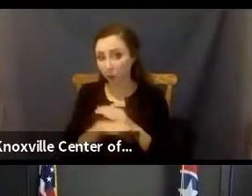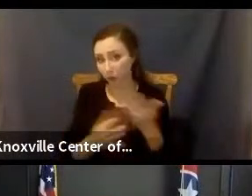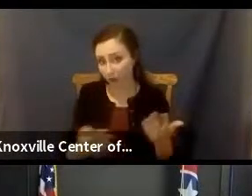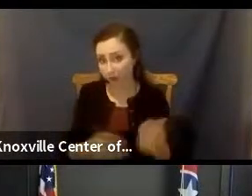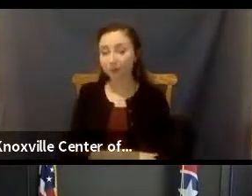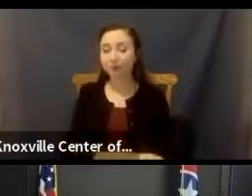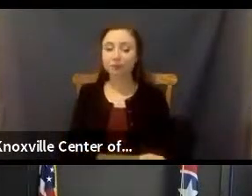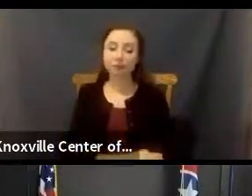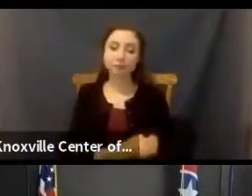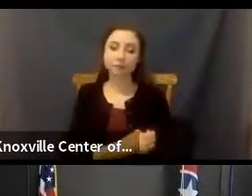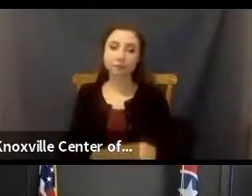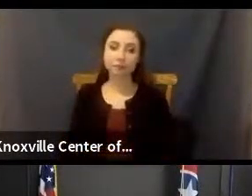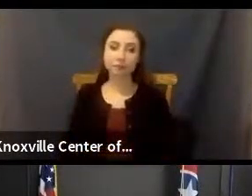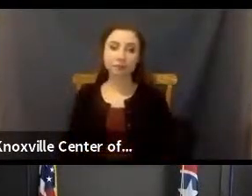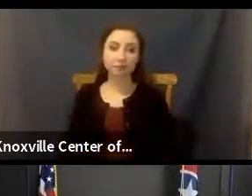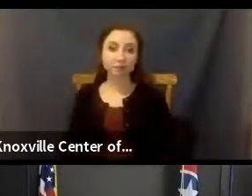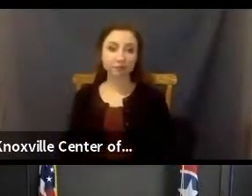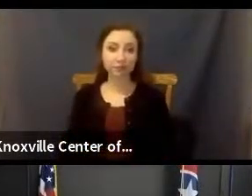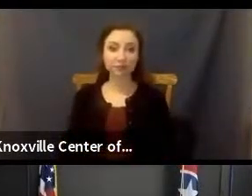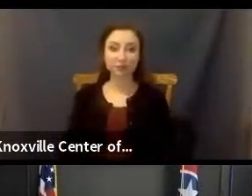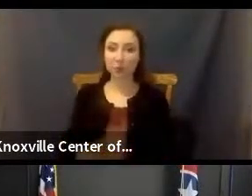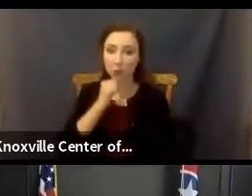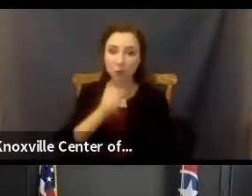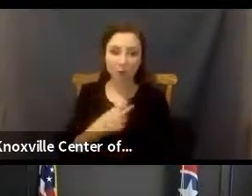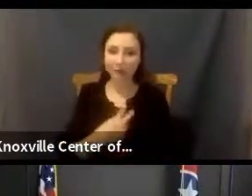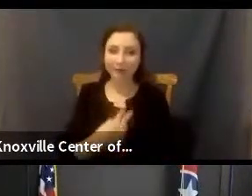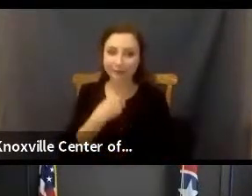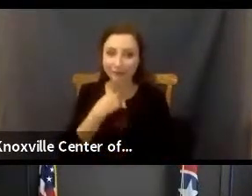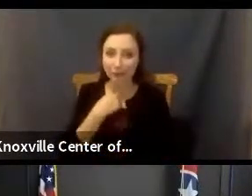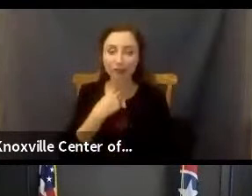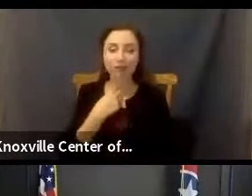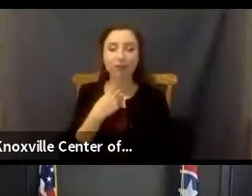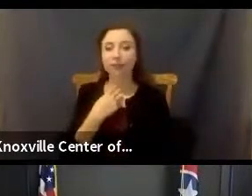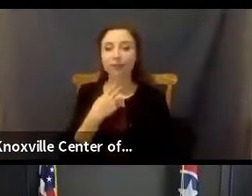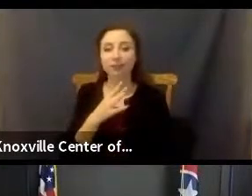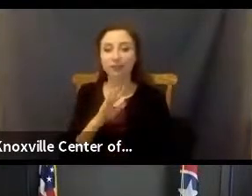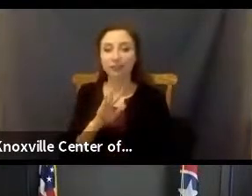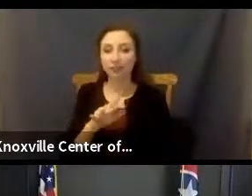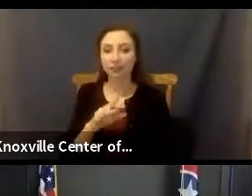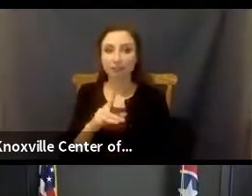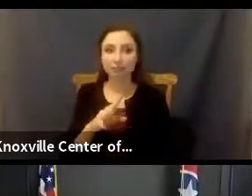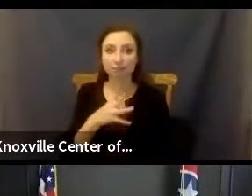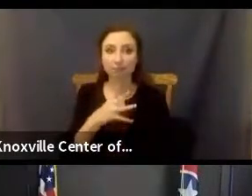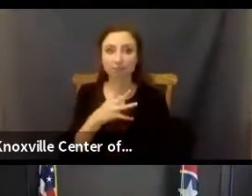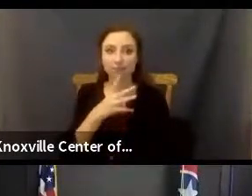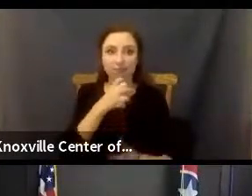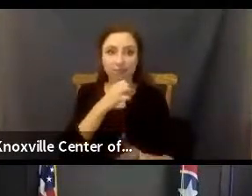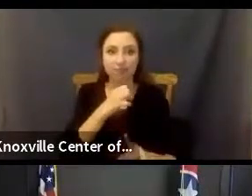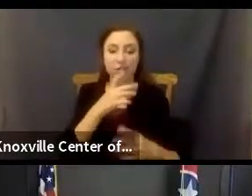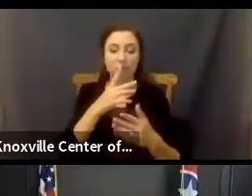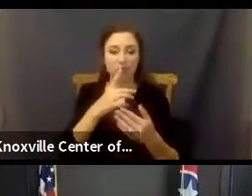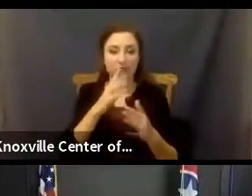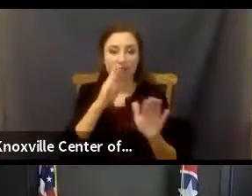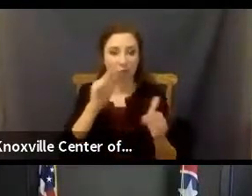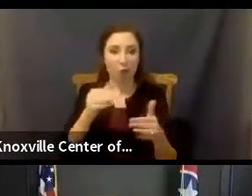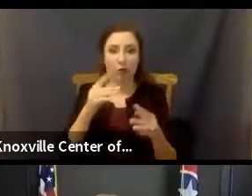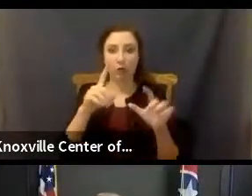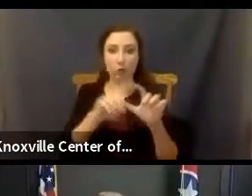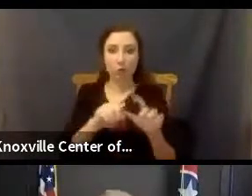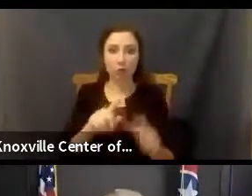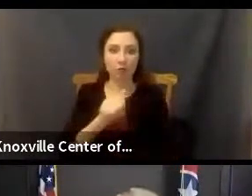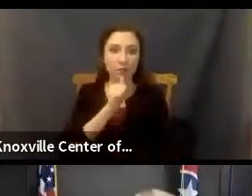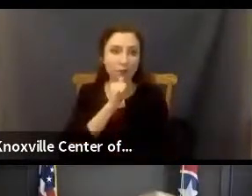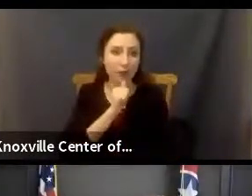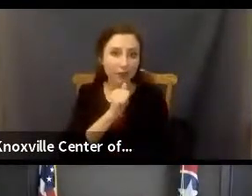But so I think don't get twisted around the axle about trying to continue the word private